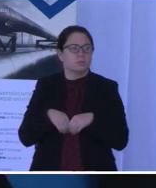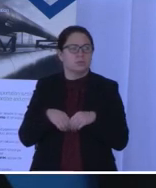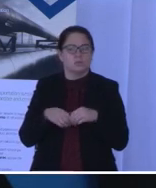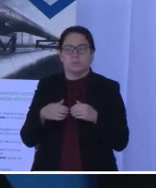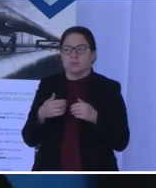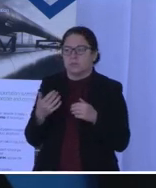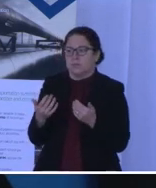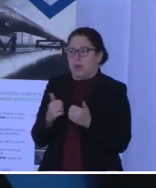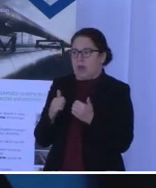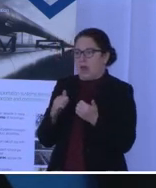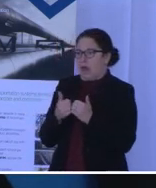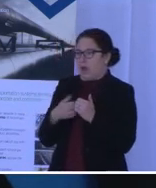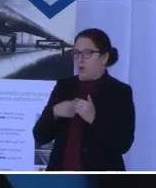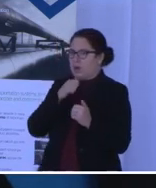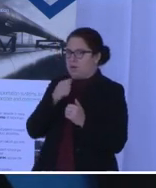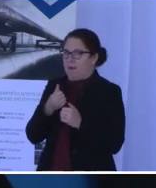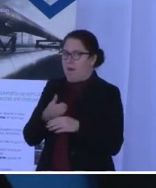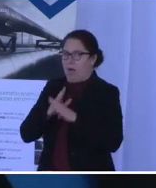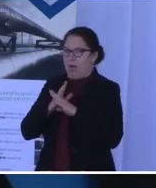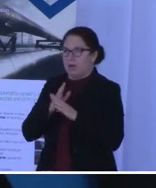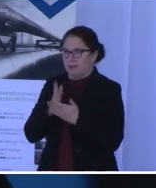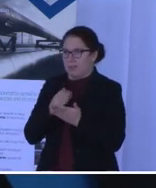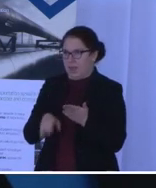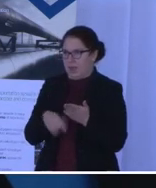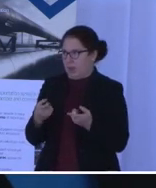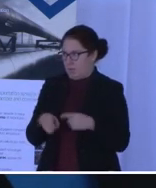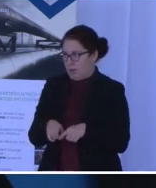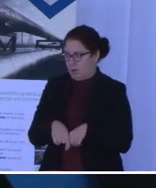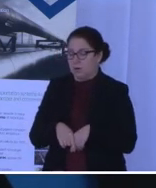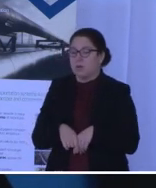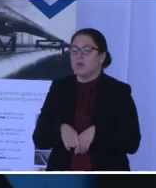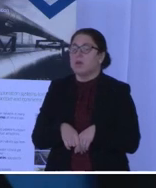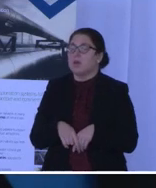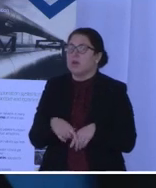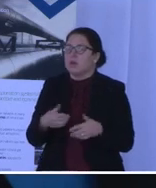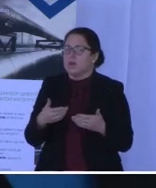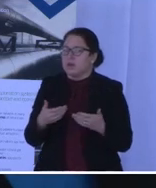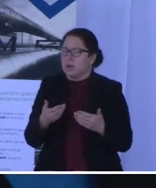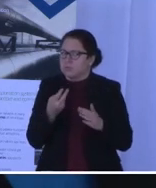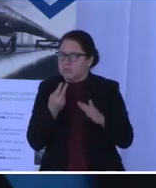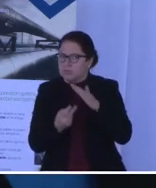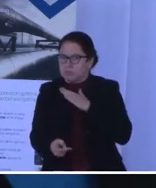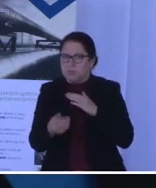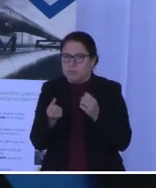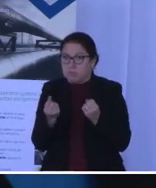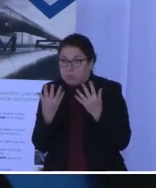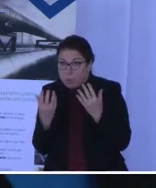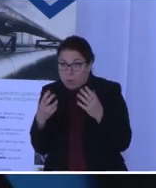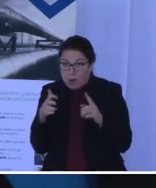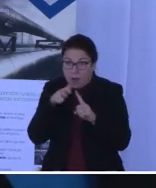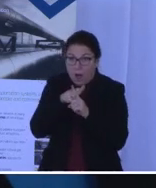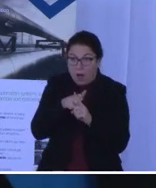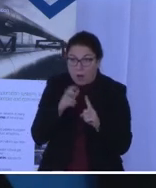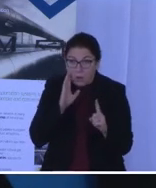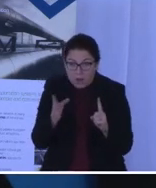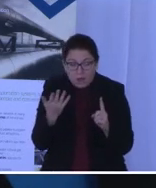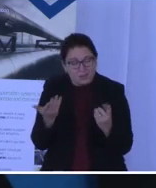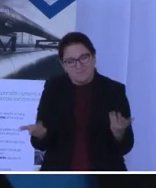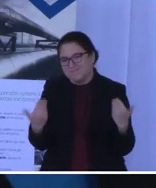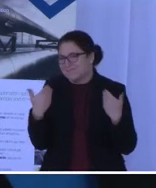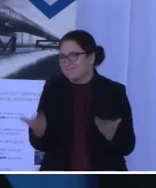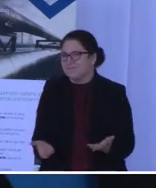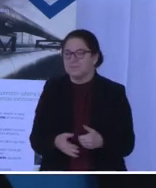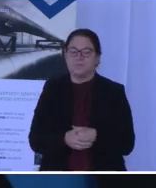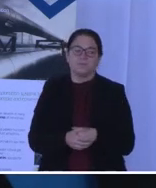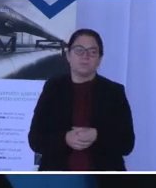happening. Because as I remind people, we didn't know how many more attacks there were going to be. I was present when